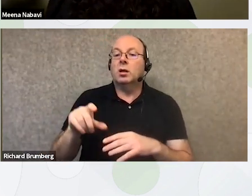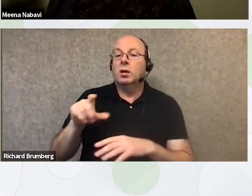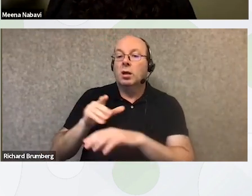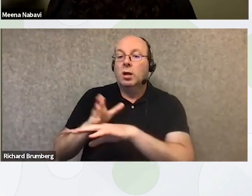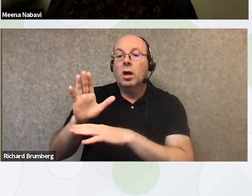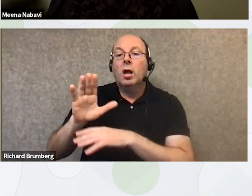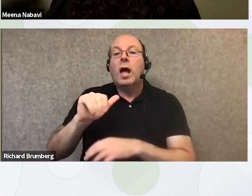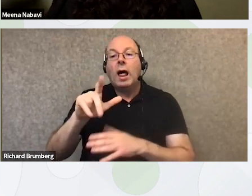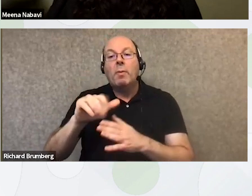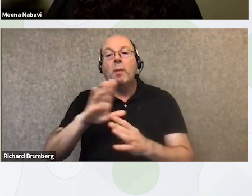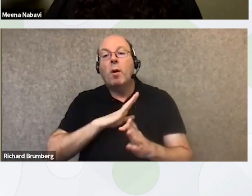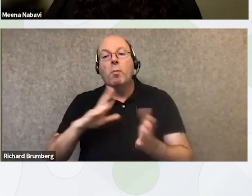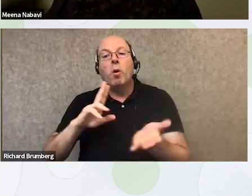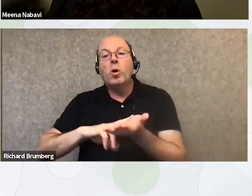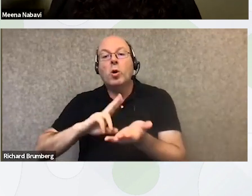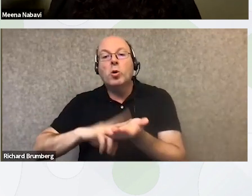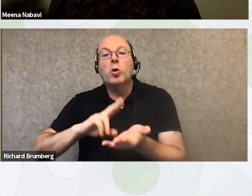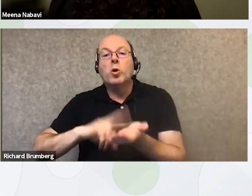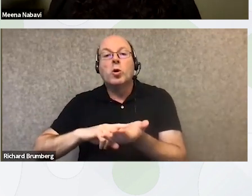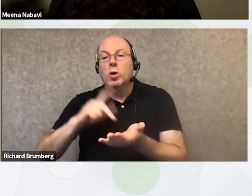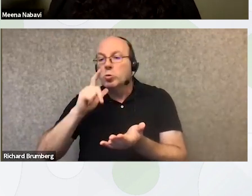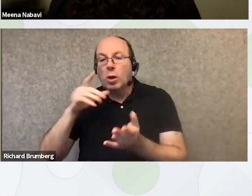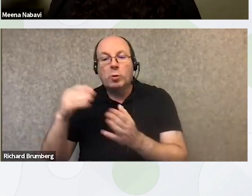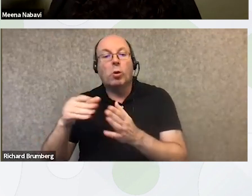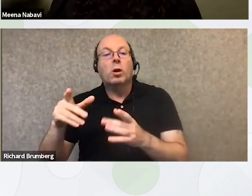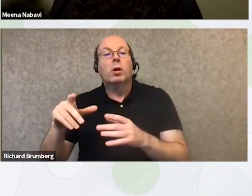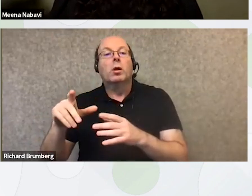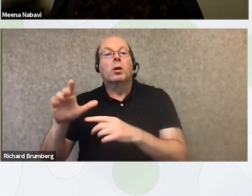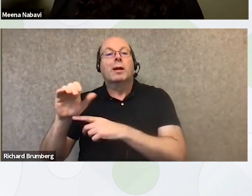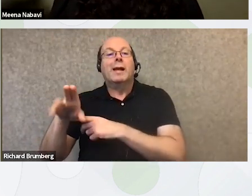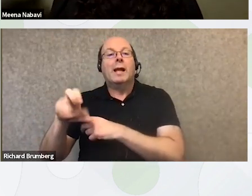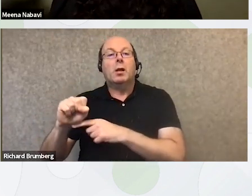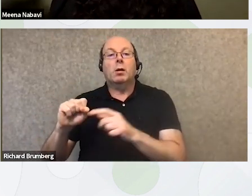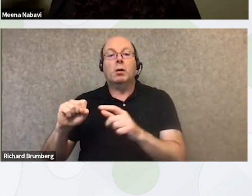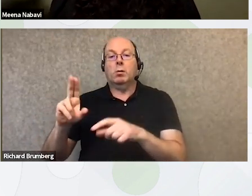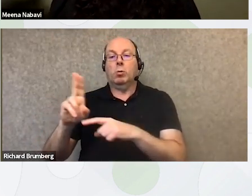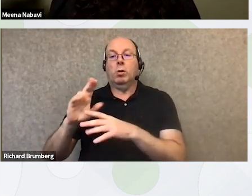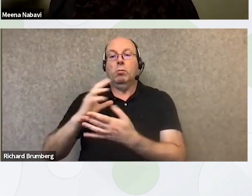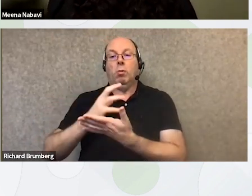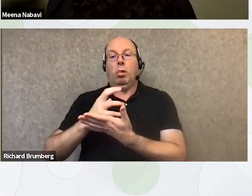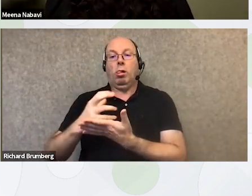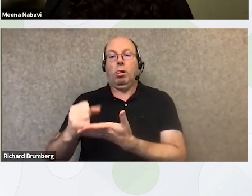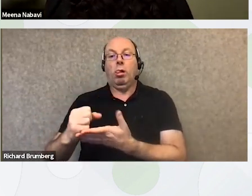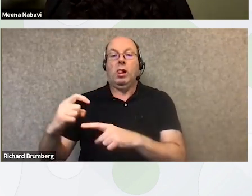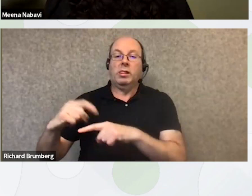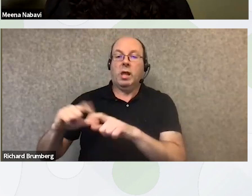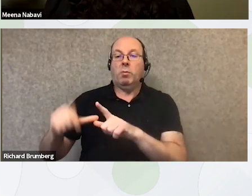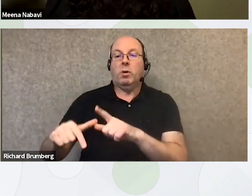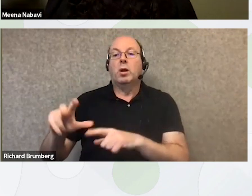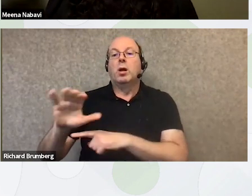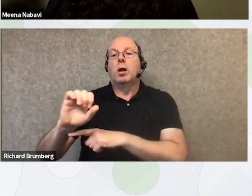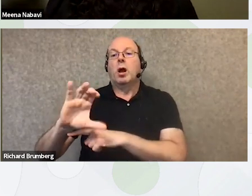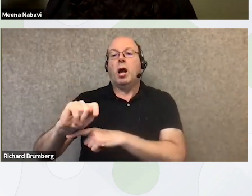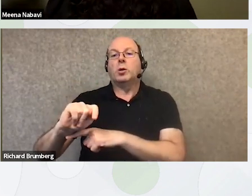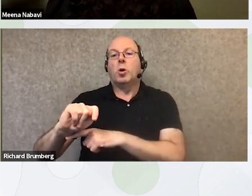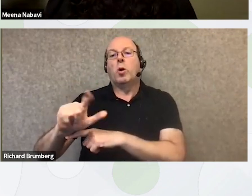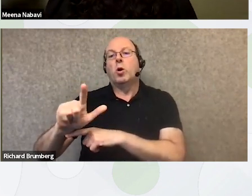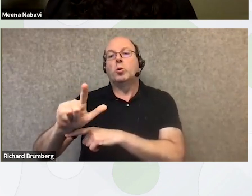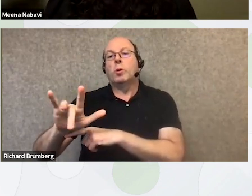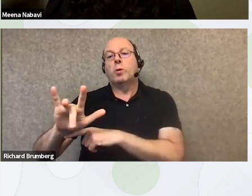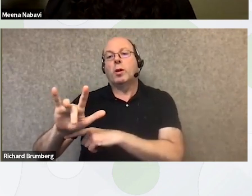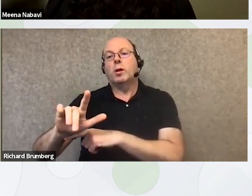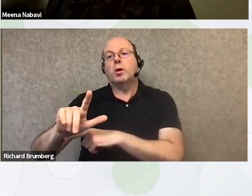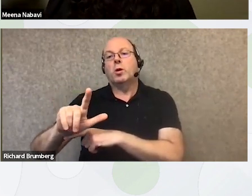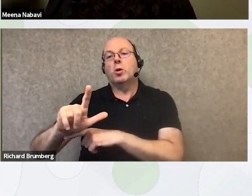Board of Nursing. CE units for this program will expire on October 25th, 2024. If you experience